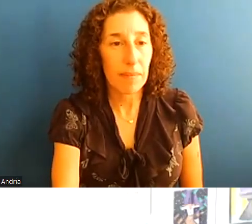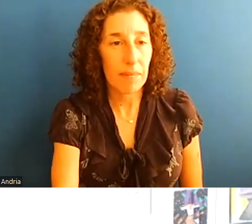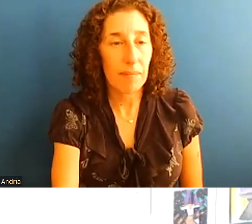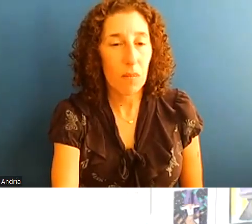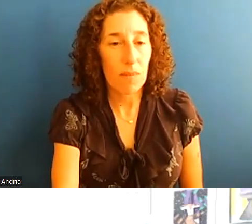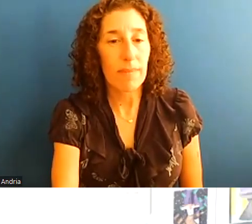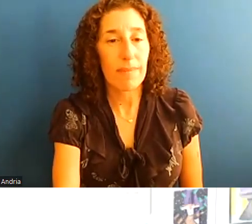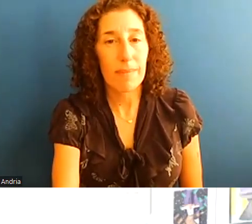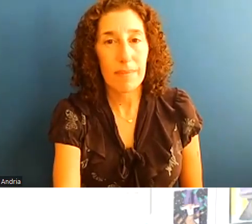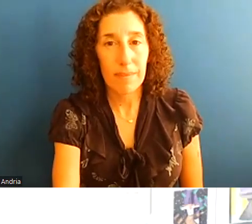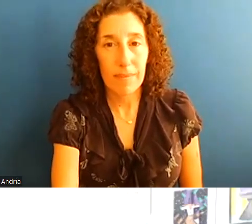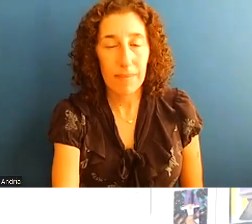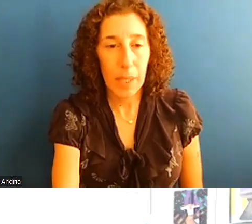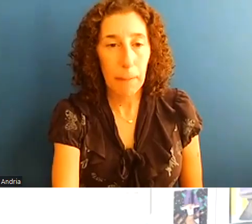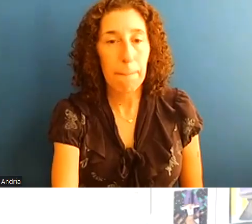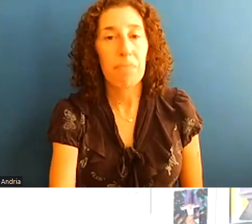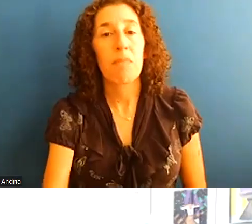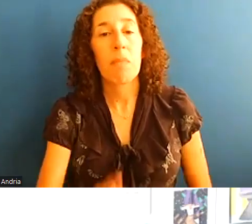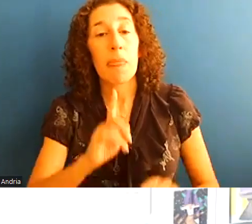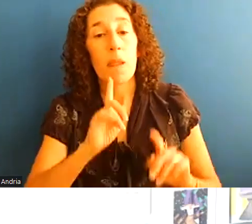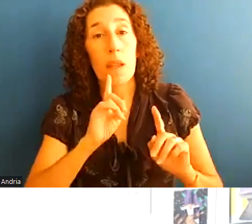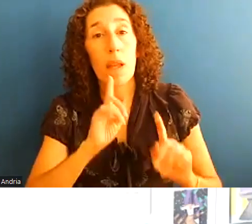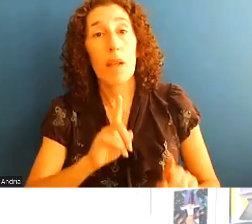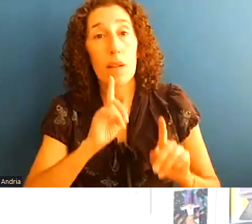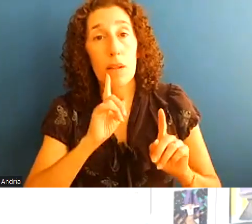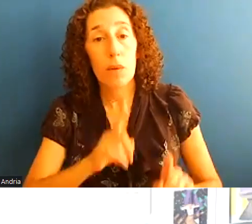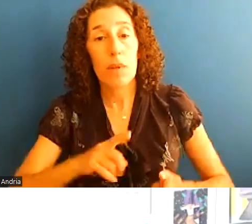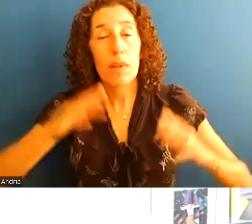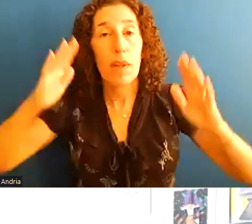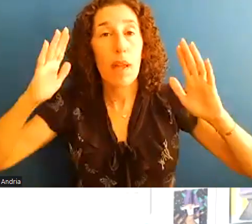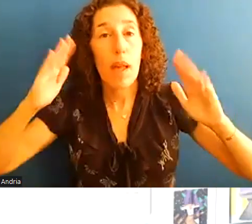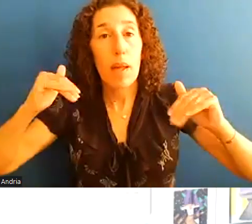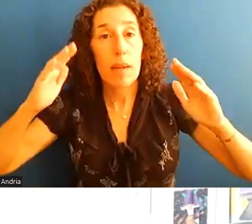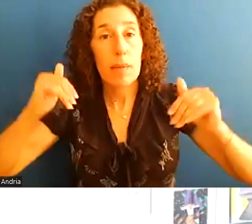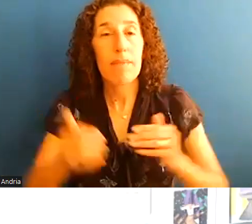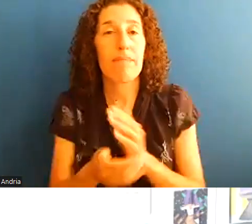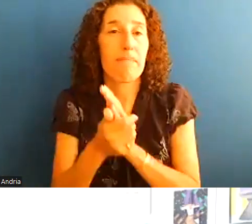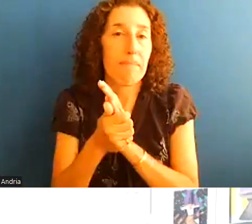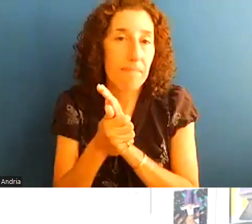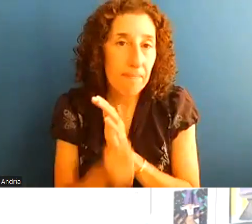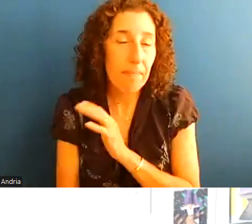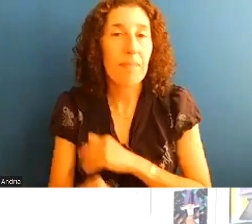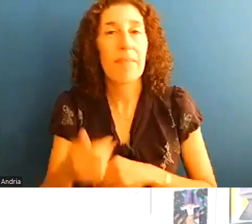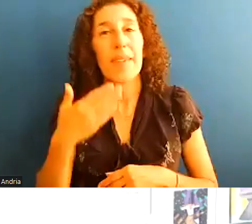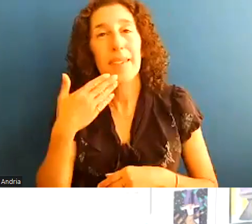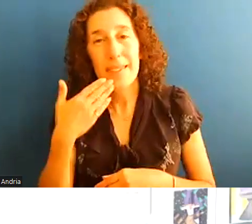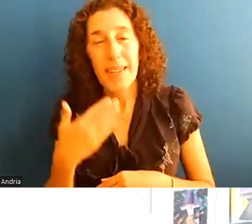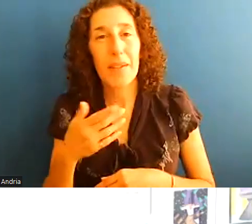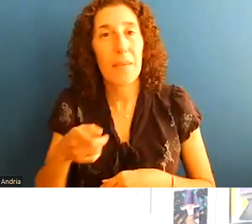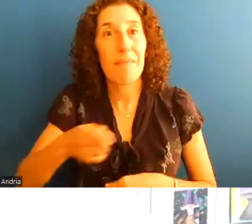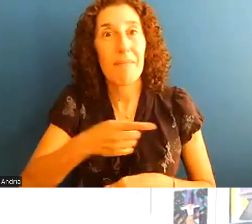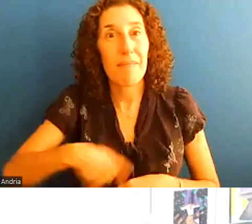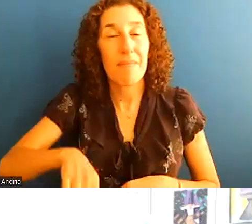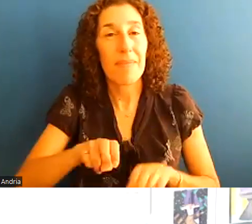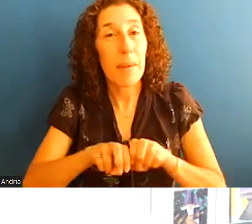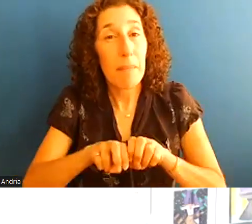expertise and everything like that. We really, really appreciate all of your time. So thank you again so much for being our panelist for